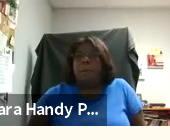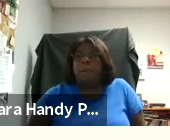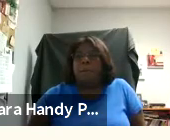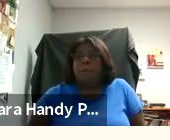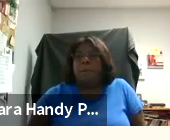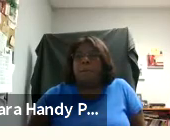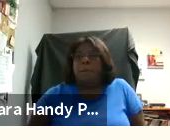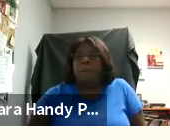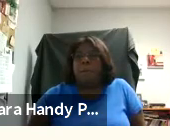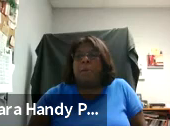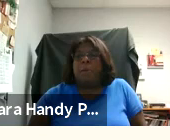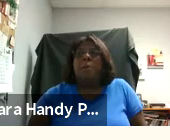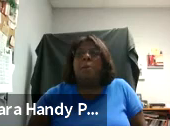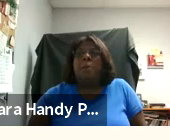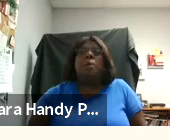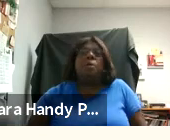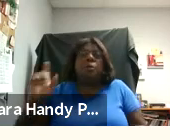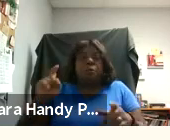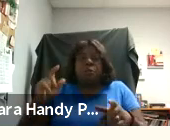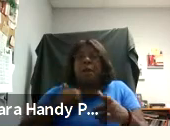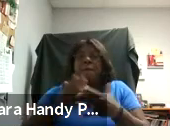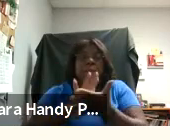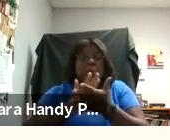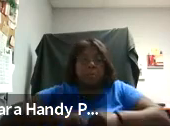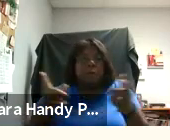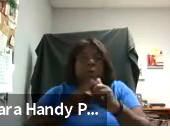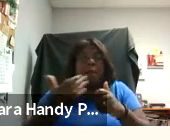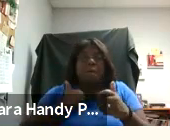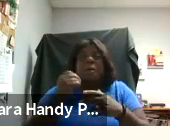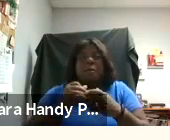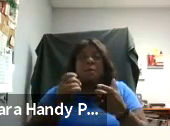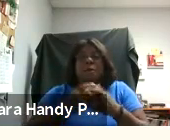reallocations. And that